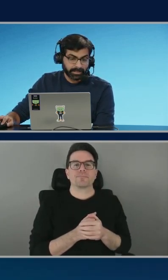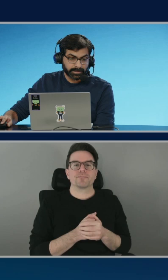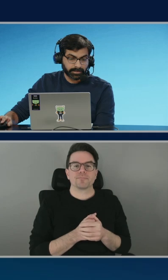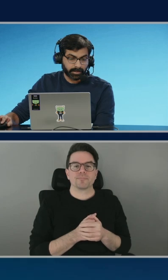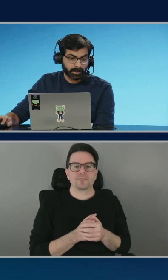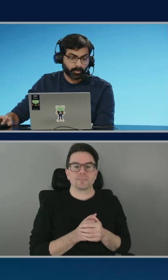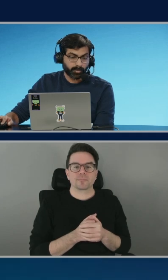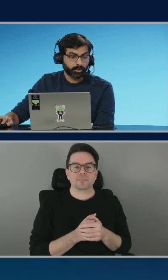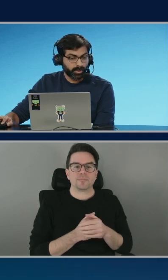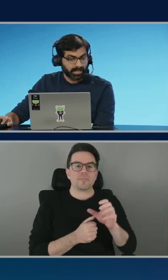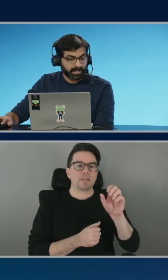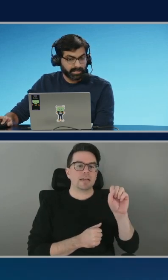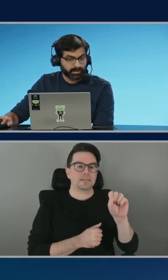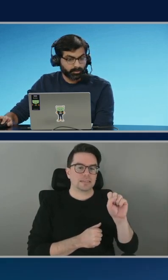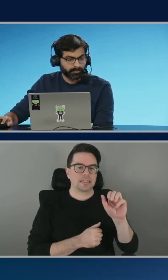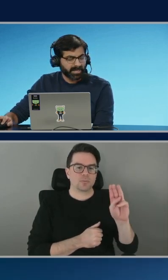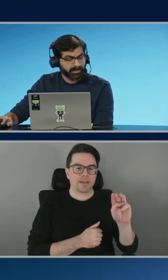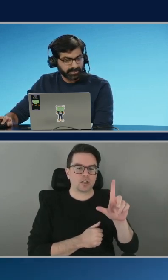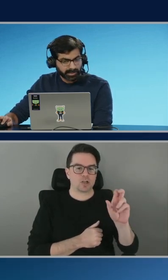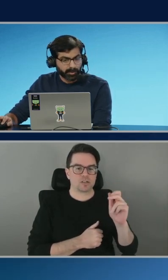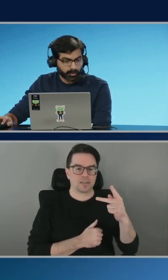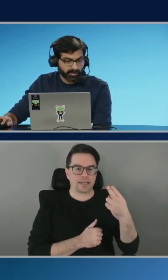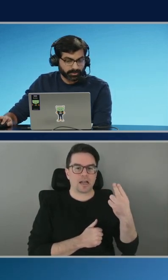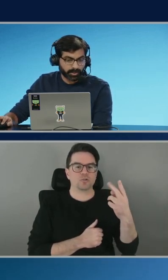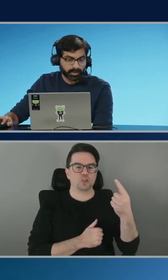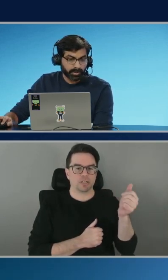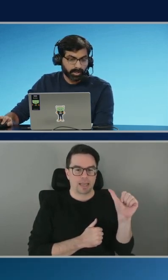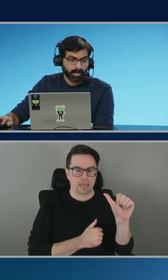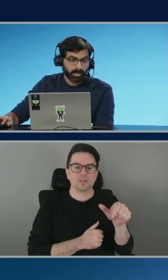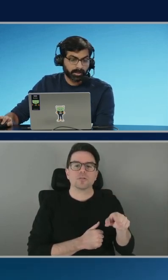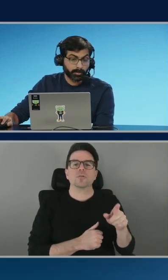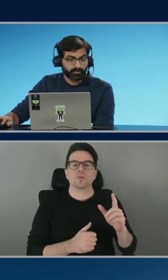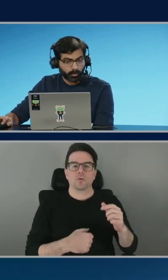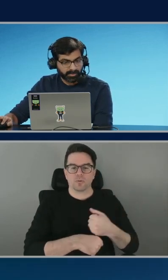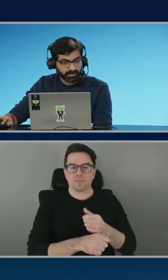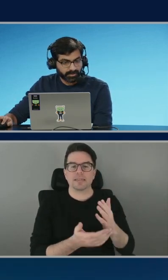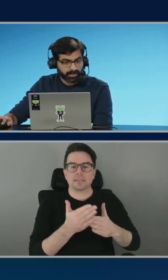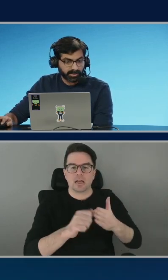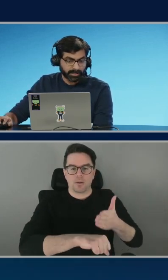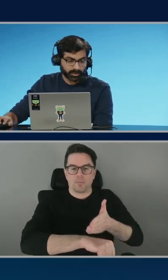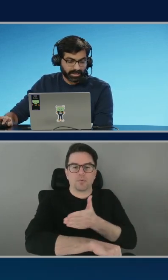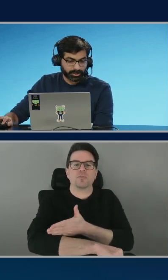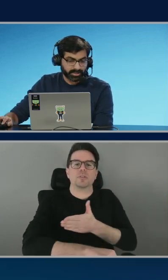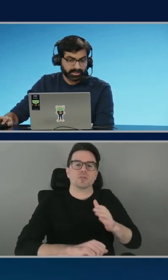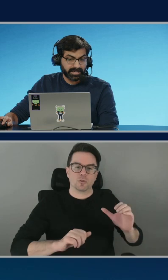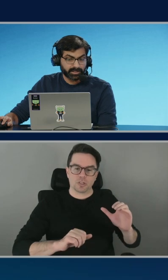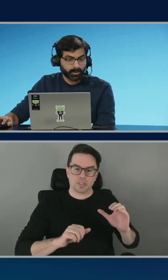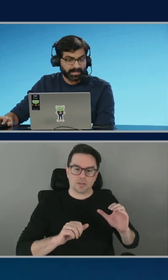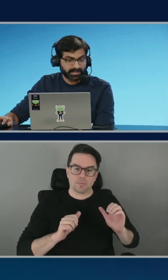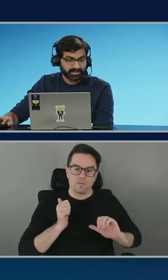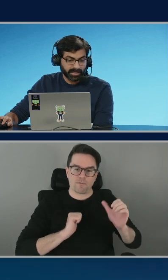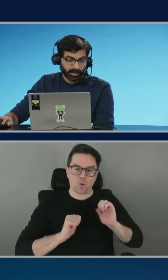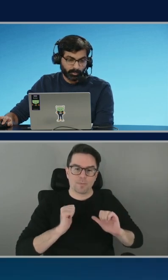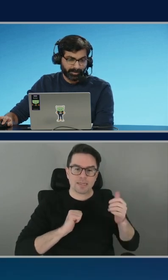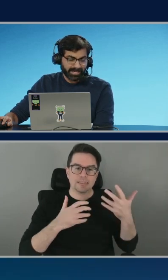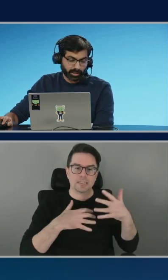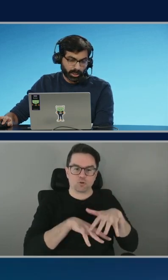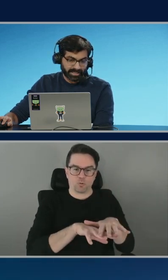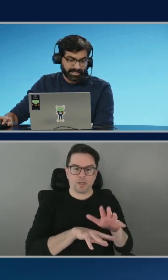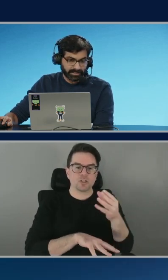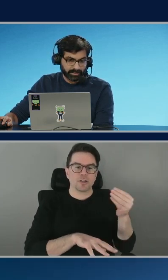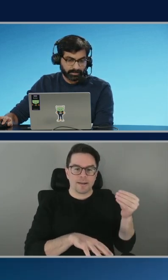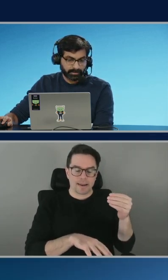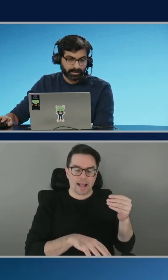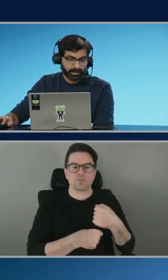this case, what we're doing is we've made some improvements to the performance of the integration, as well as we make it a